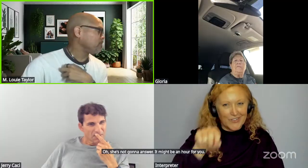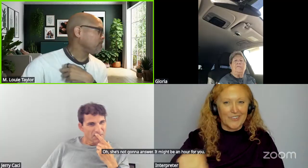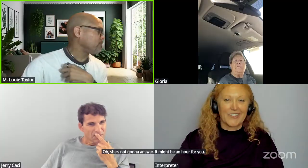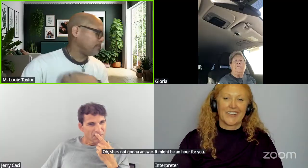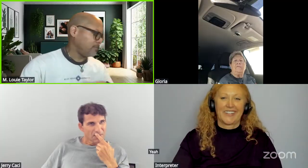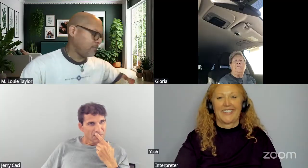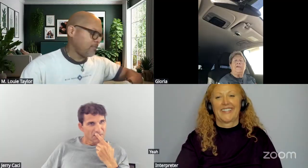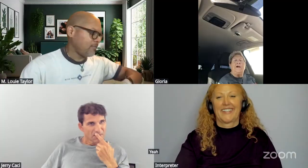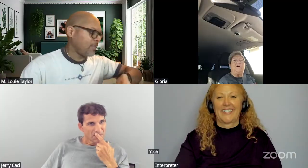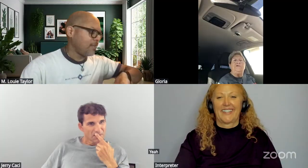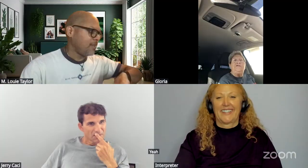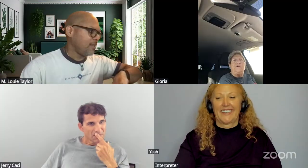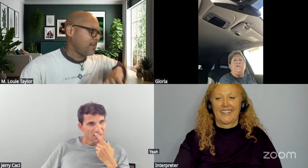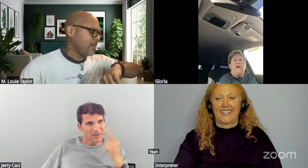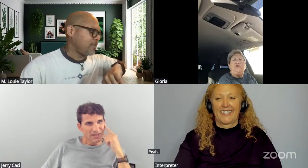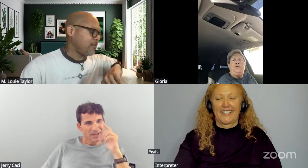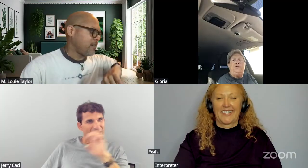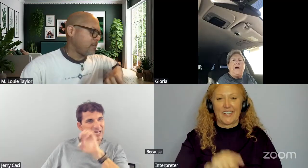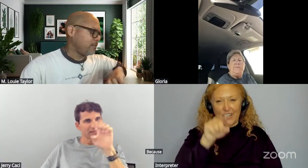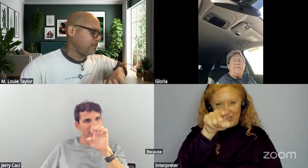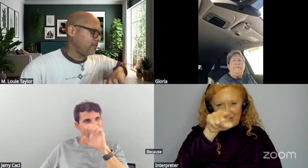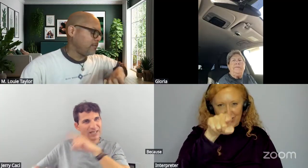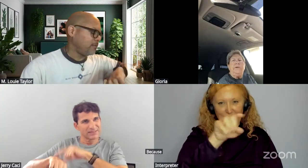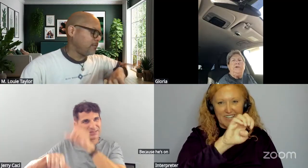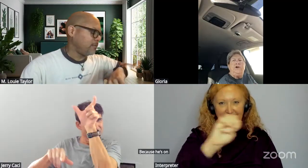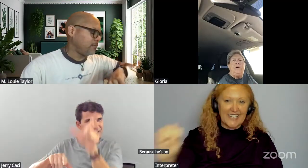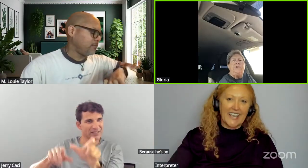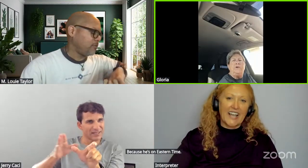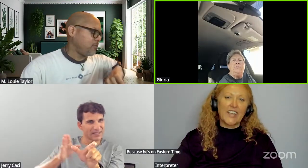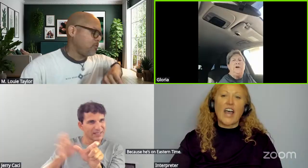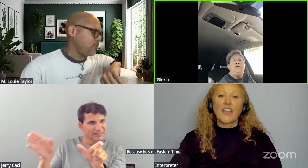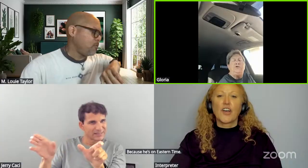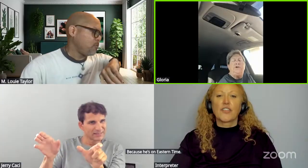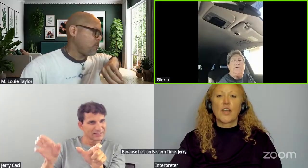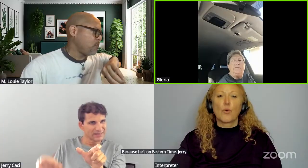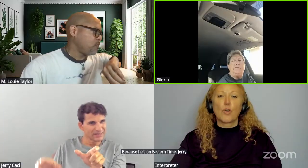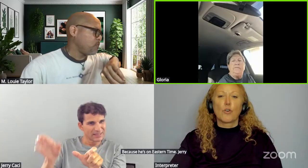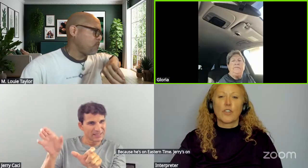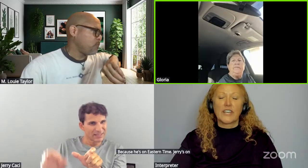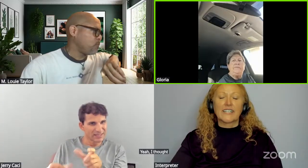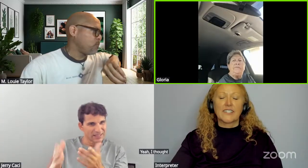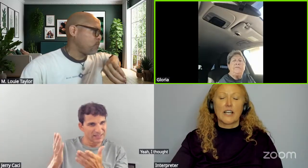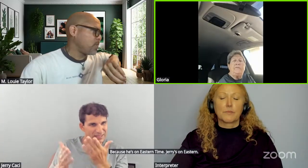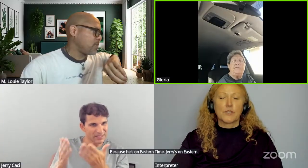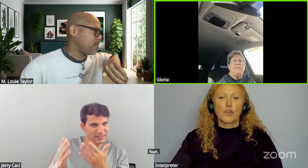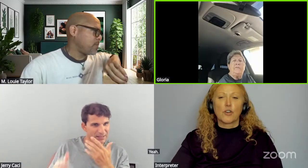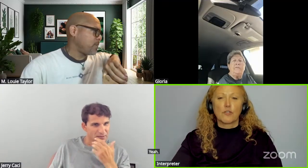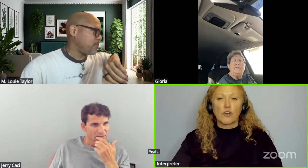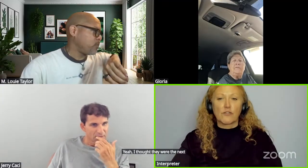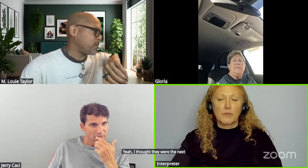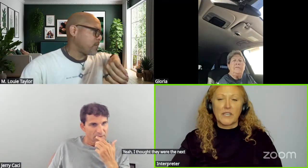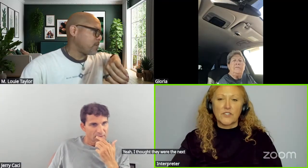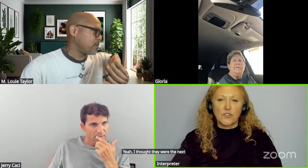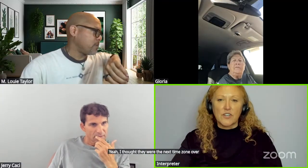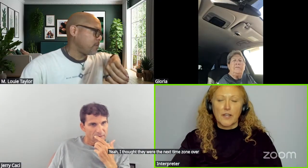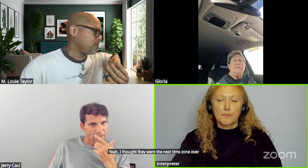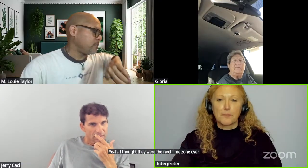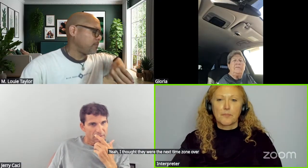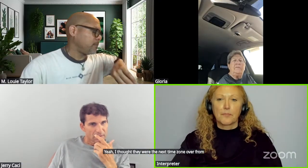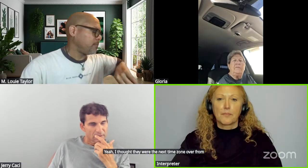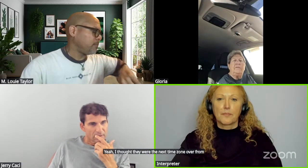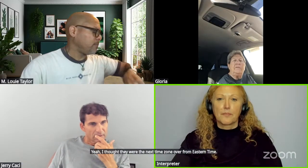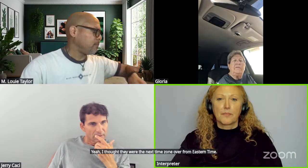Yeah. Because he's on Uh, Eastern time. Yeah, Jerry's on I Eastern. thought they were the next time zone over from Eastern